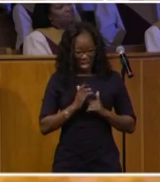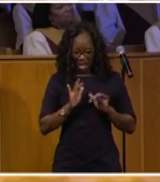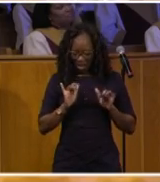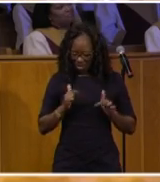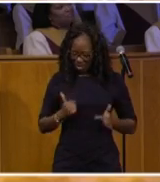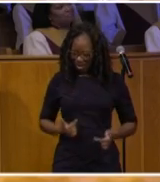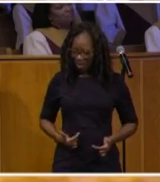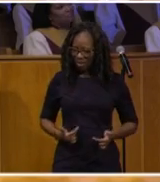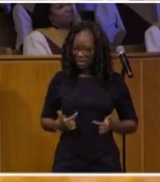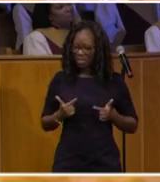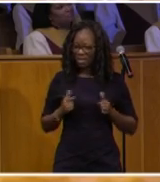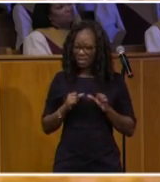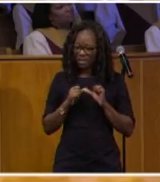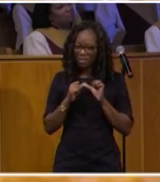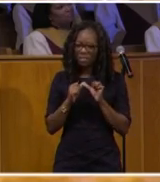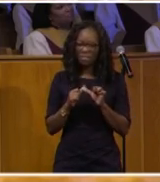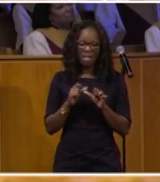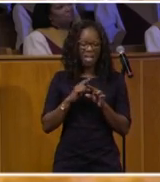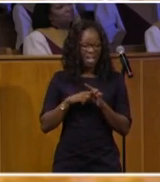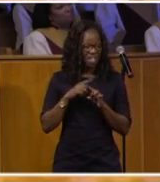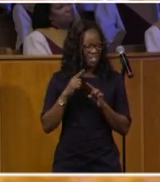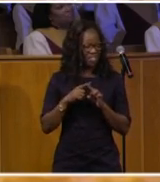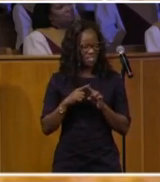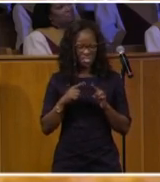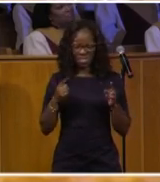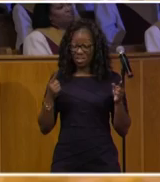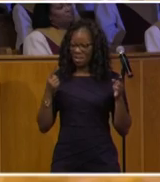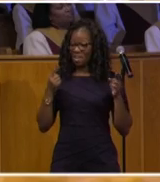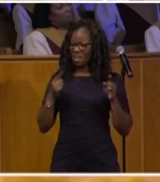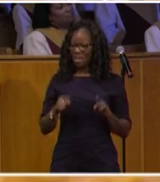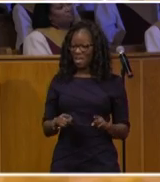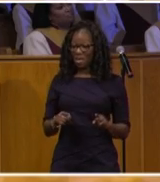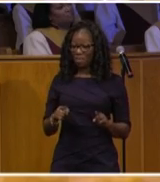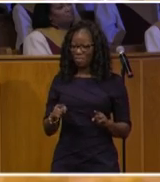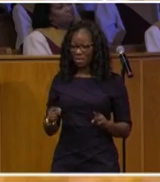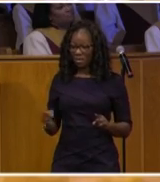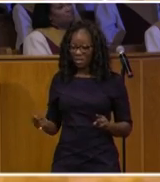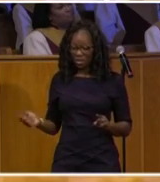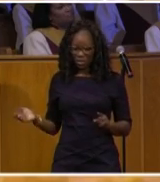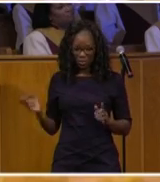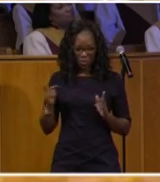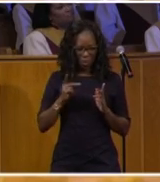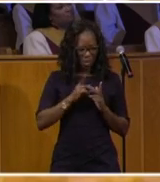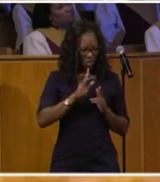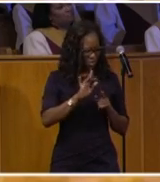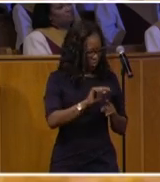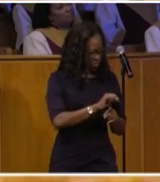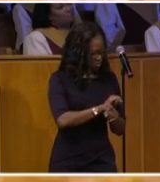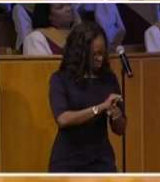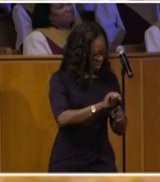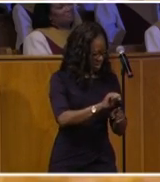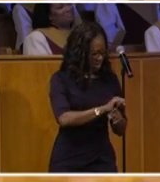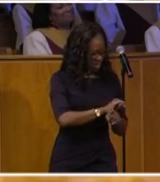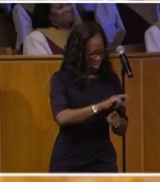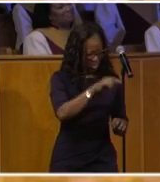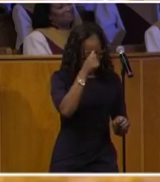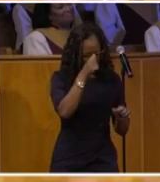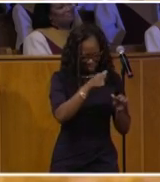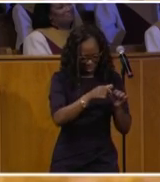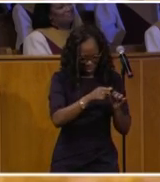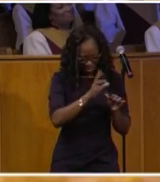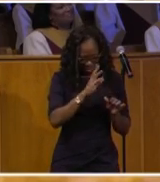on? And then all of a sudden, you go back to your training and you remember.